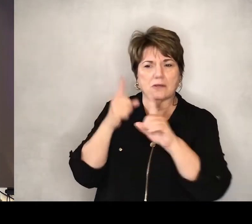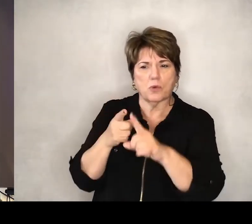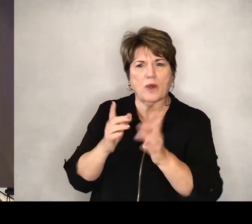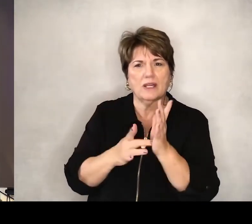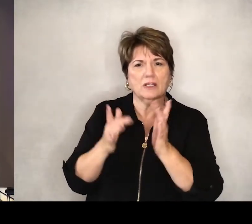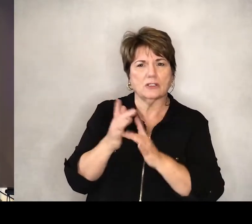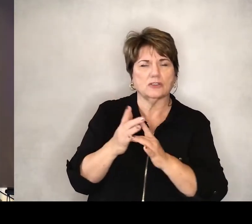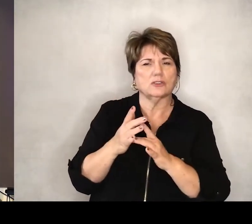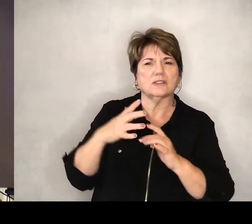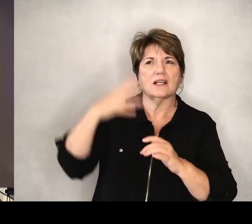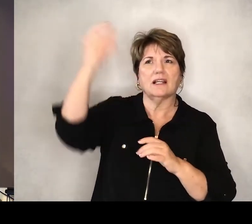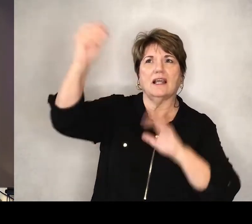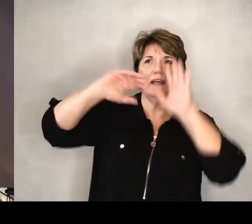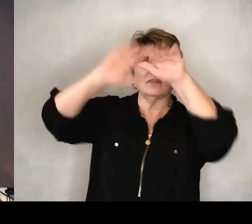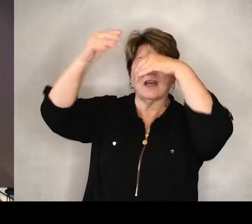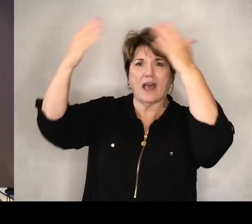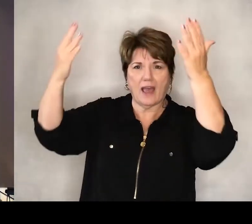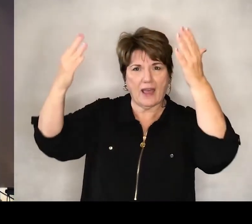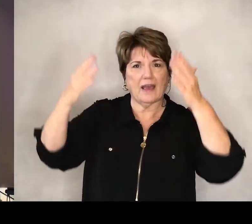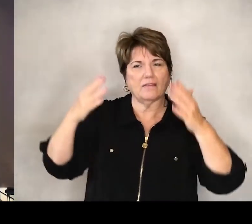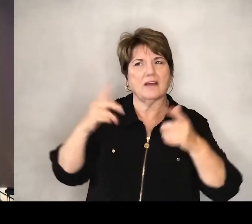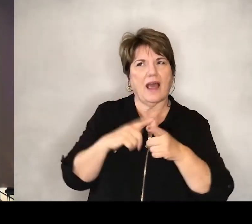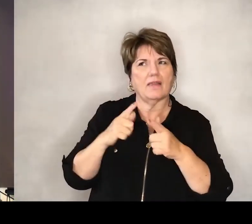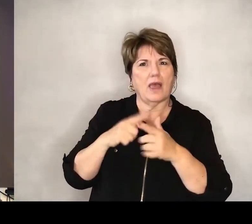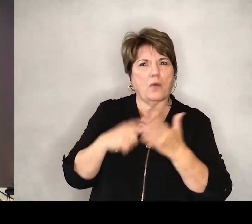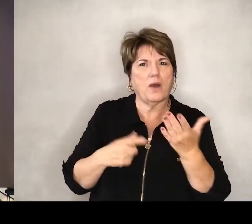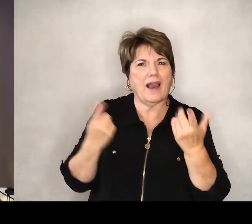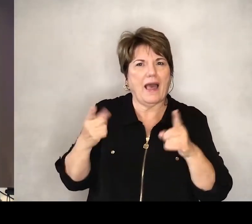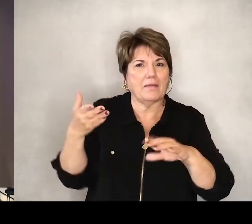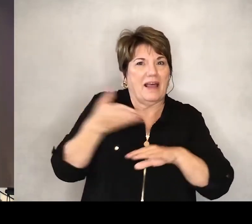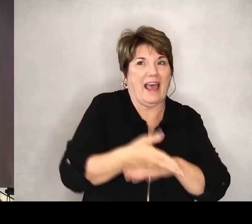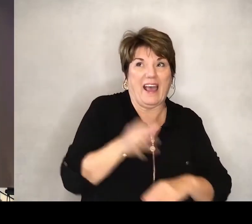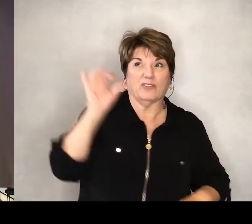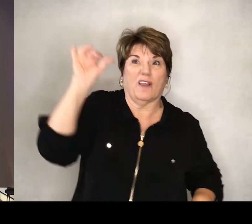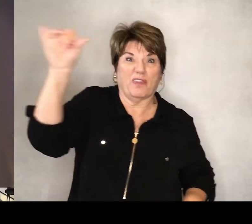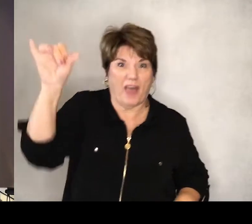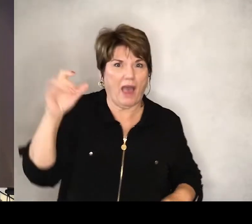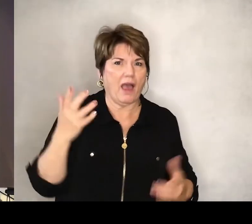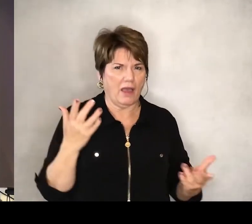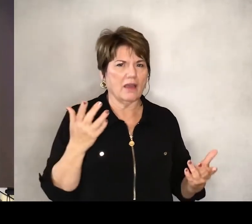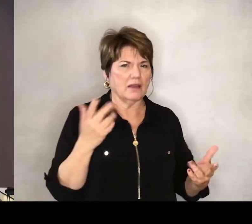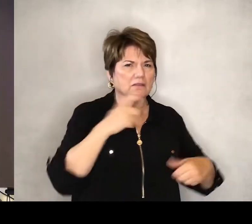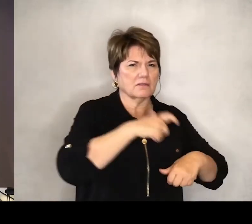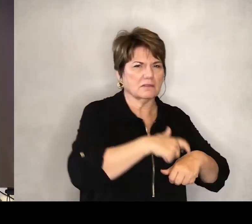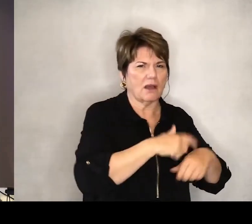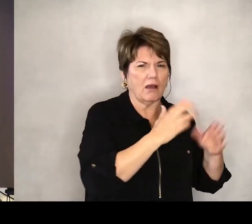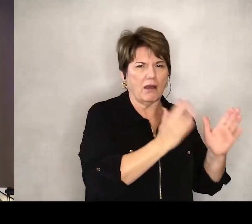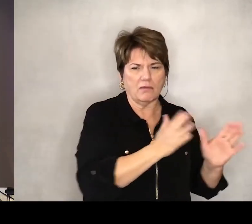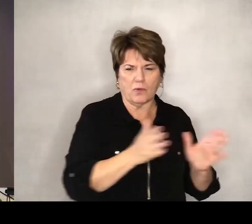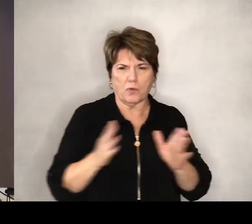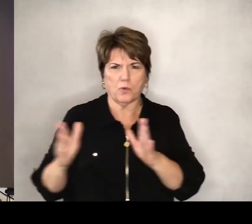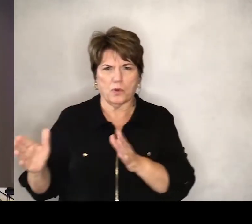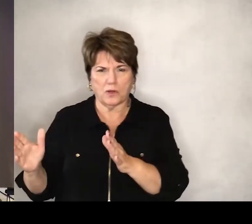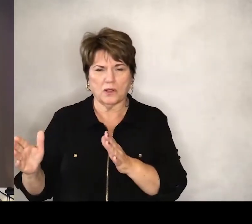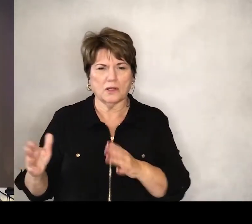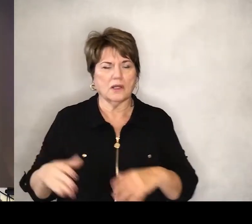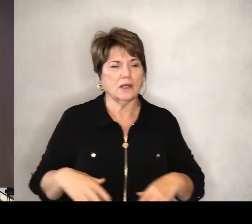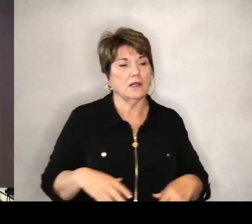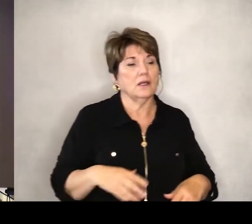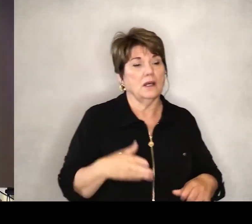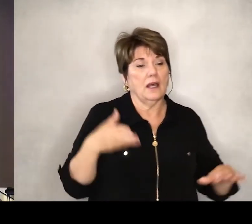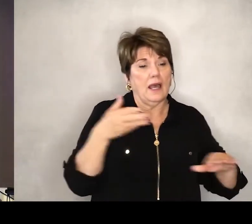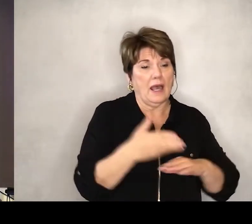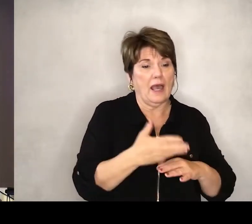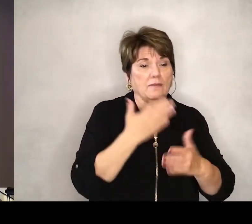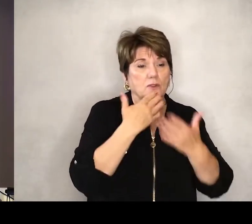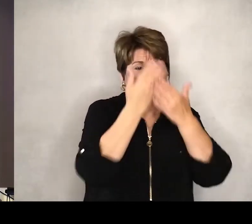is taken up to heaven, and then this is what happens sort of after that, right? He wants to place it in a particular time and place. He wants to build up after